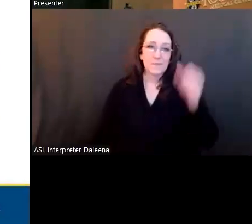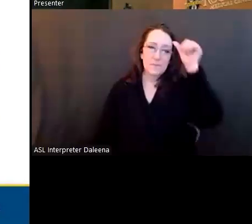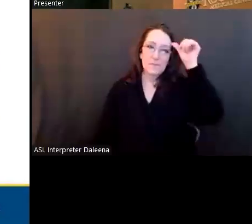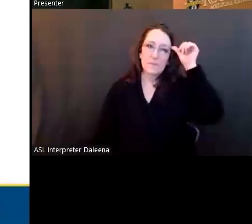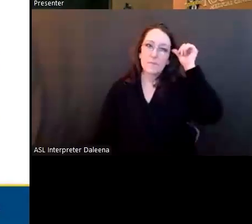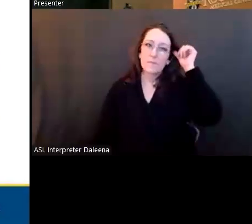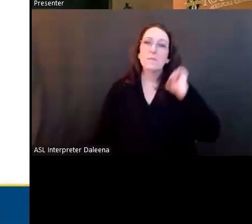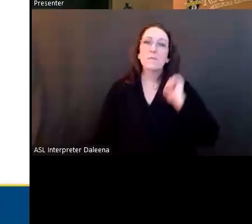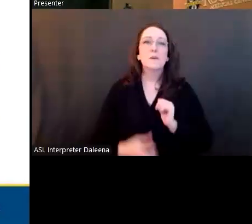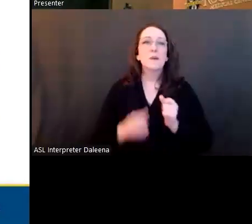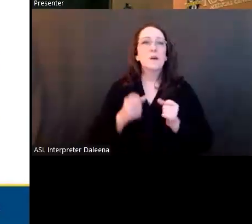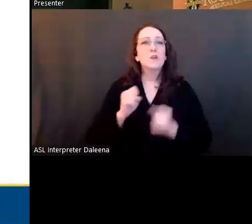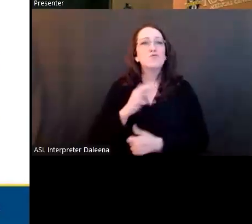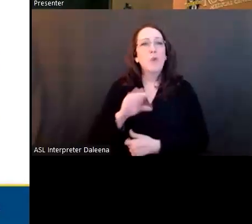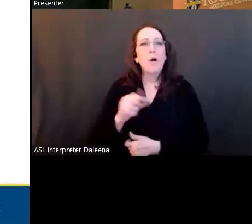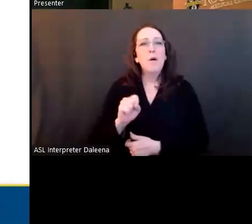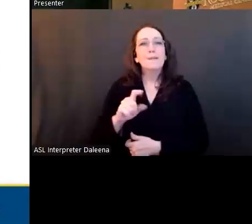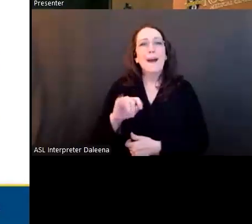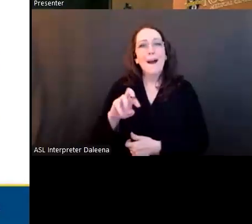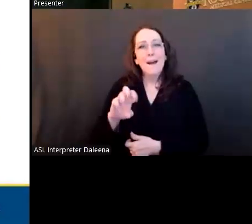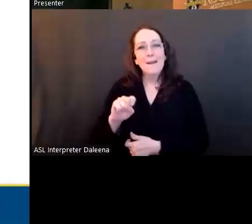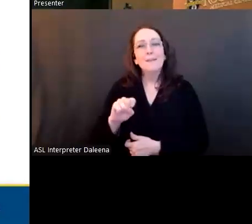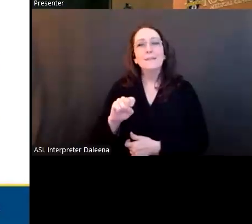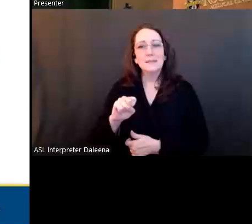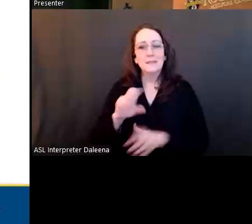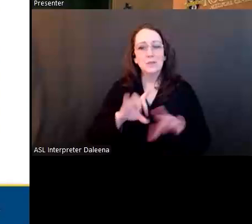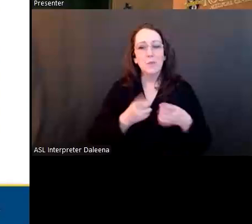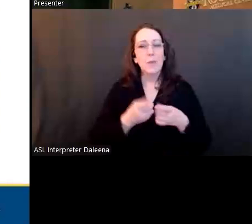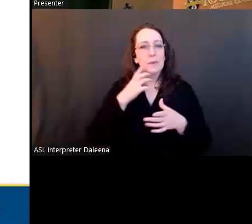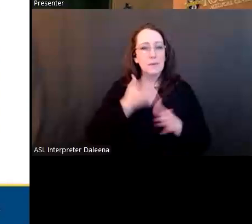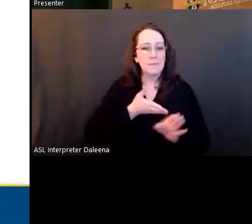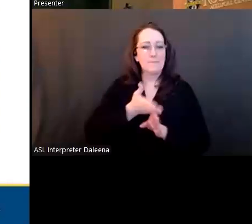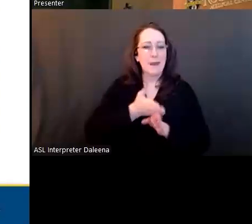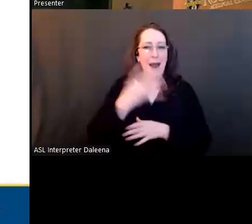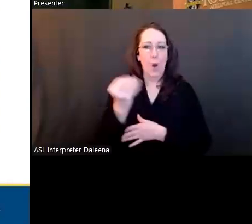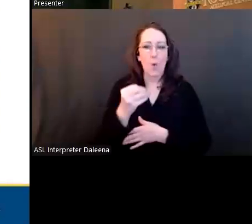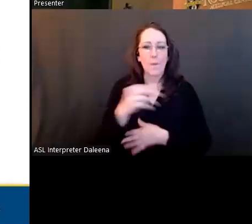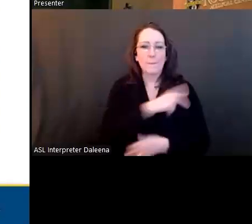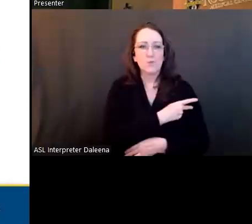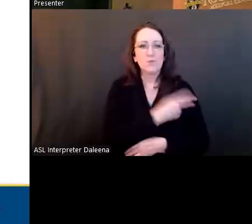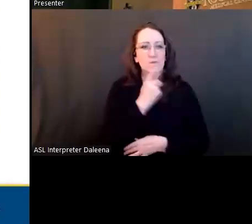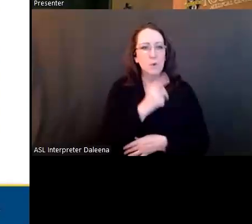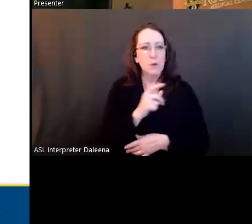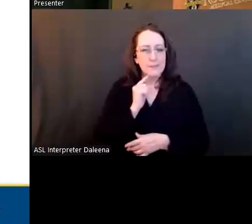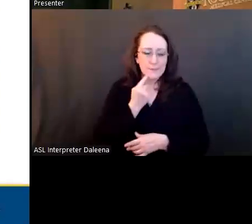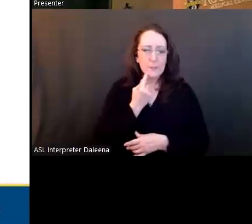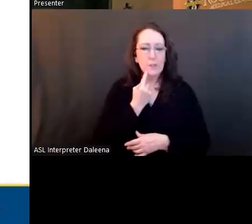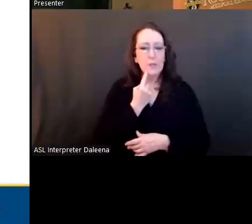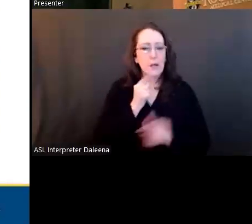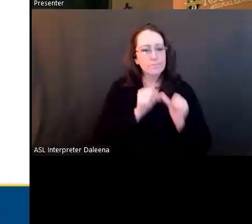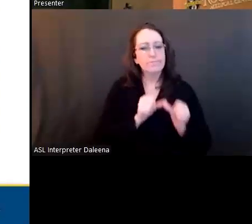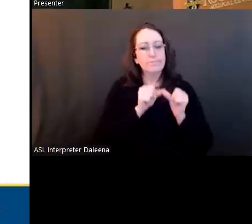So Strong Ties is our department's main outpatient clinic for patients with severe and persistent mental illness,